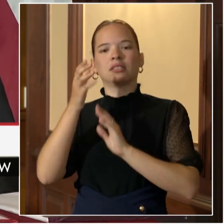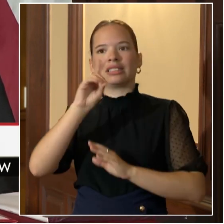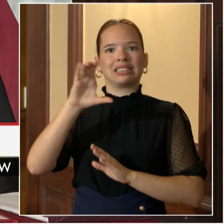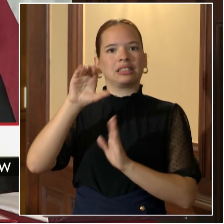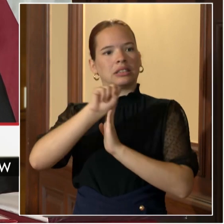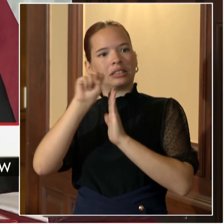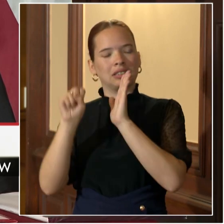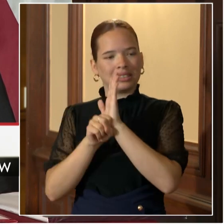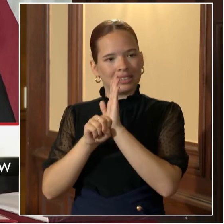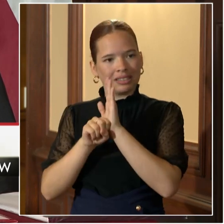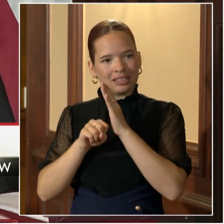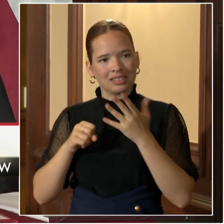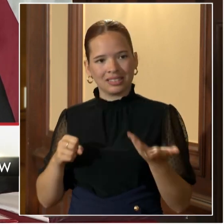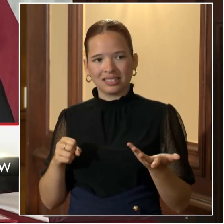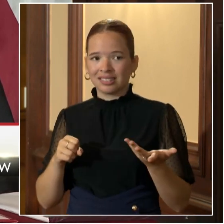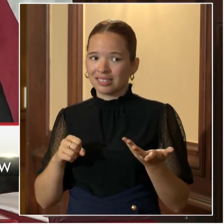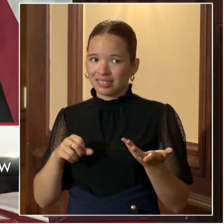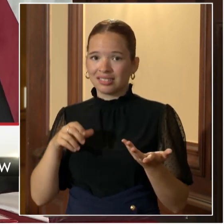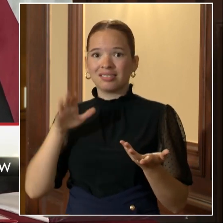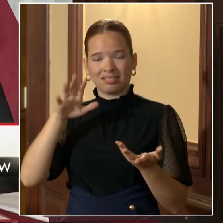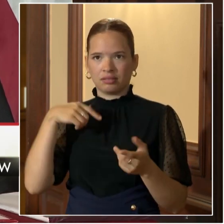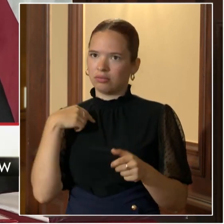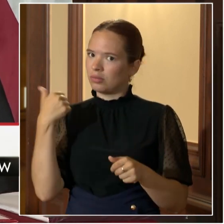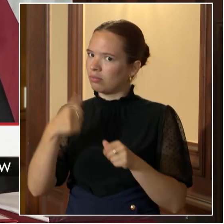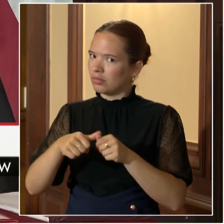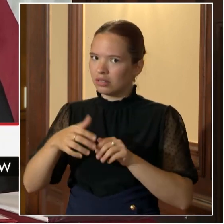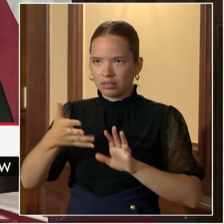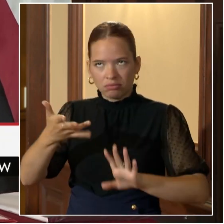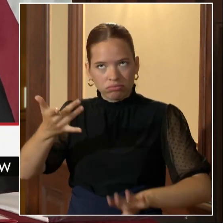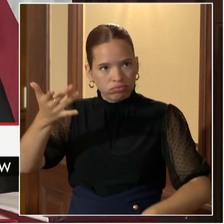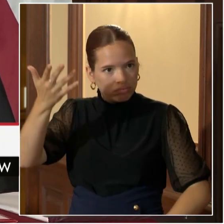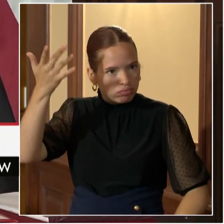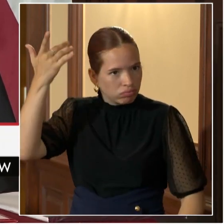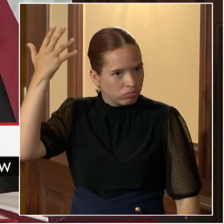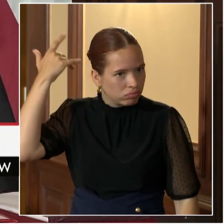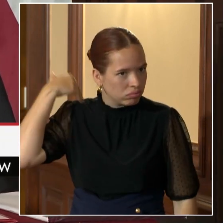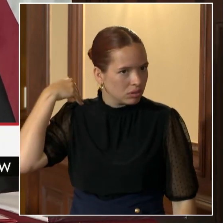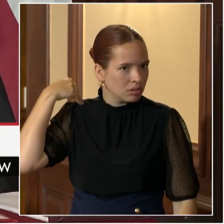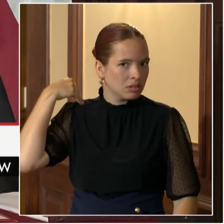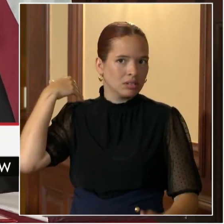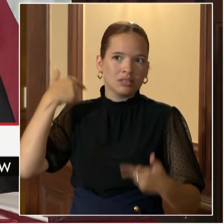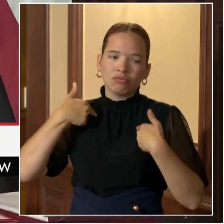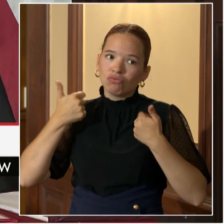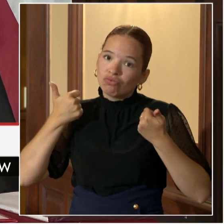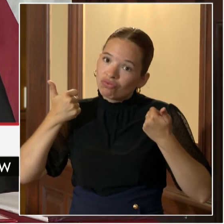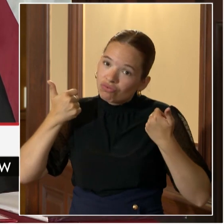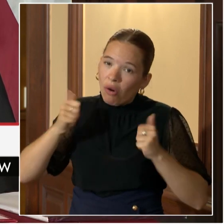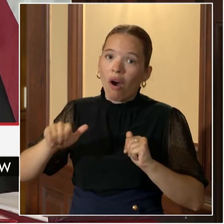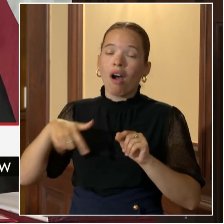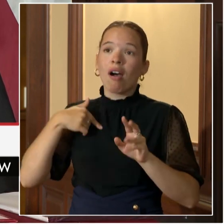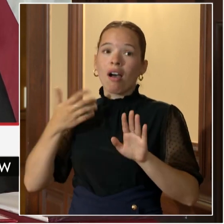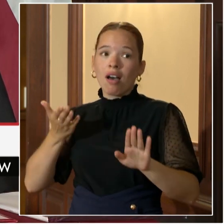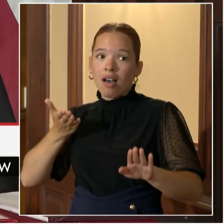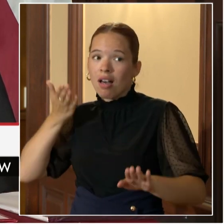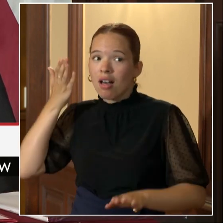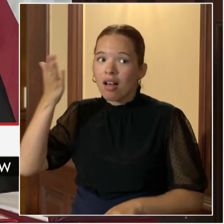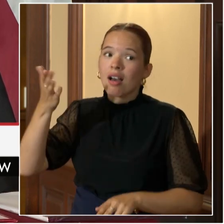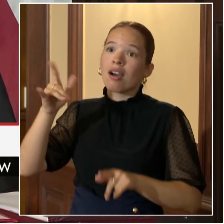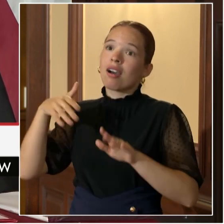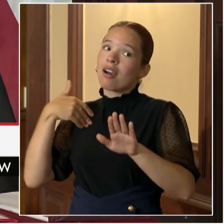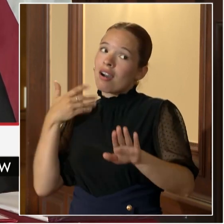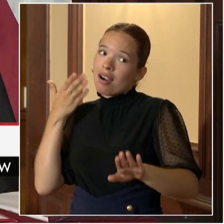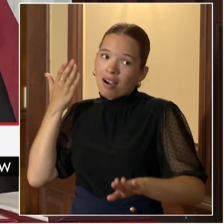ago, which tried to give the commission a bit more autonomy over its budget,